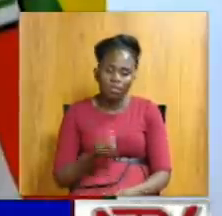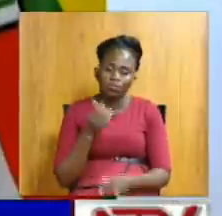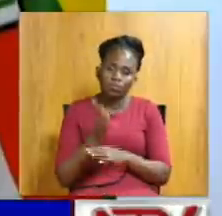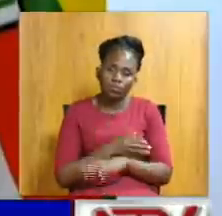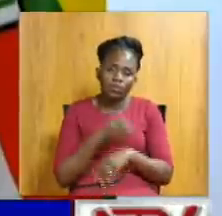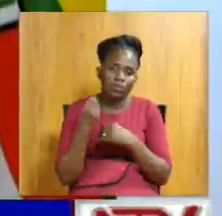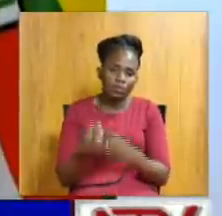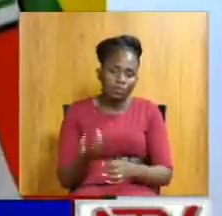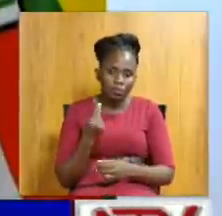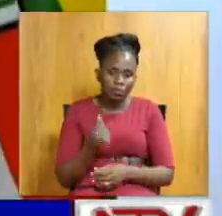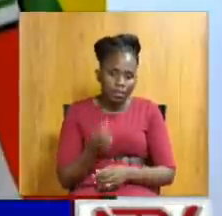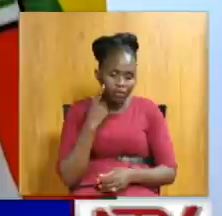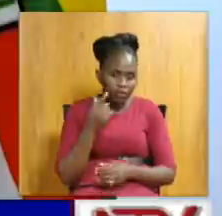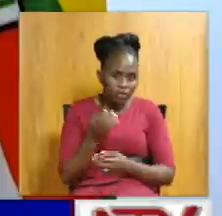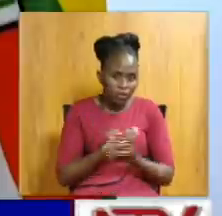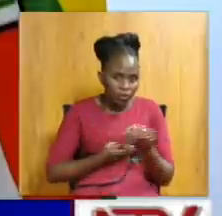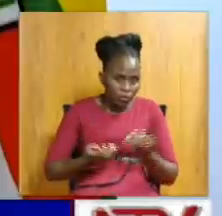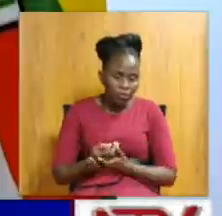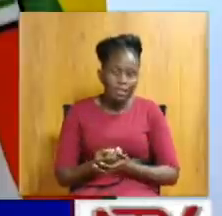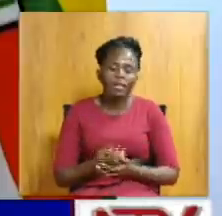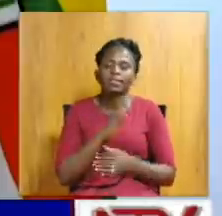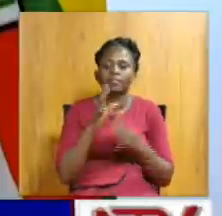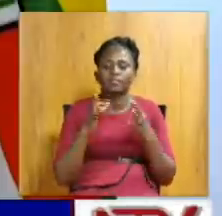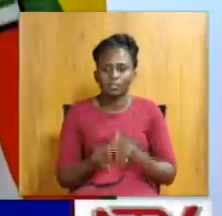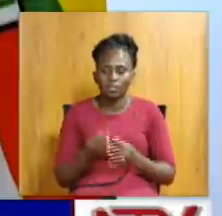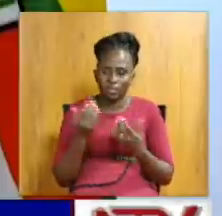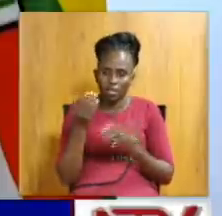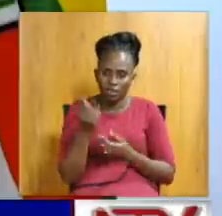economy and all the cars we saw were theirs.